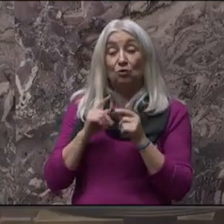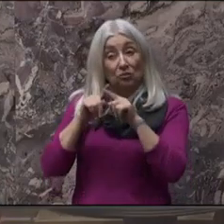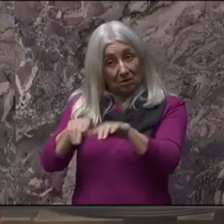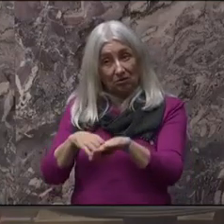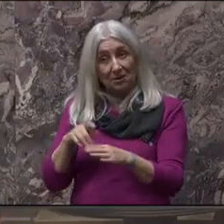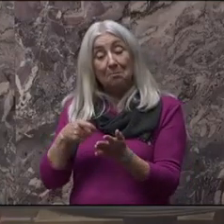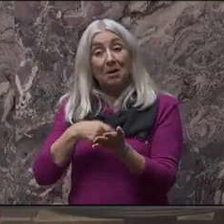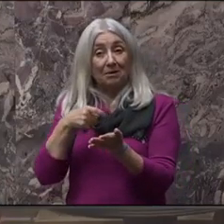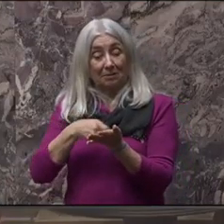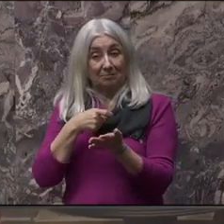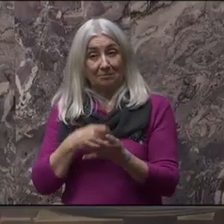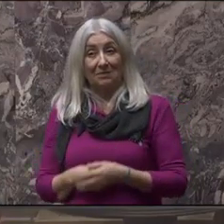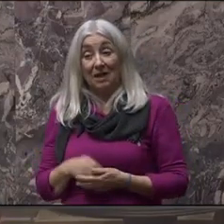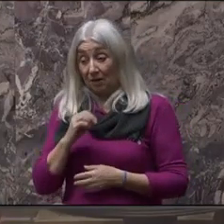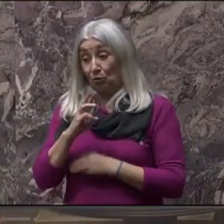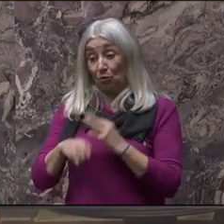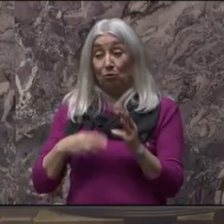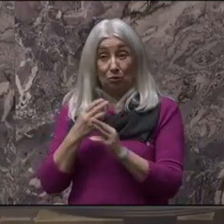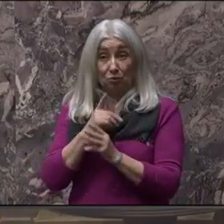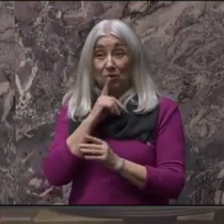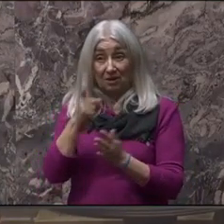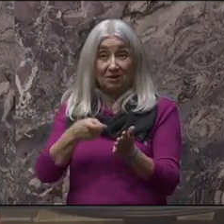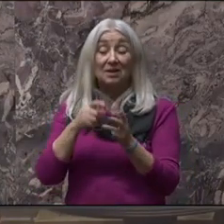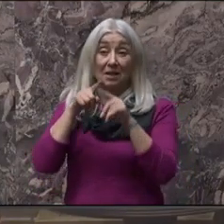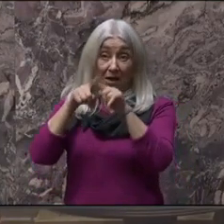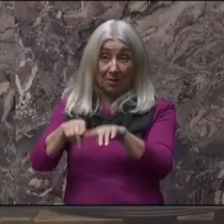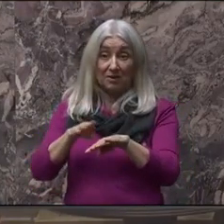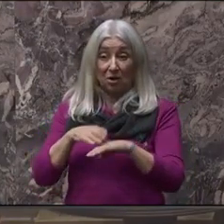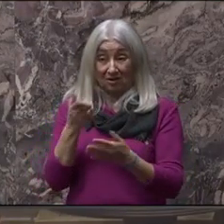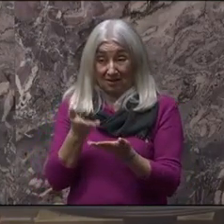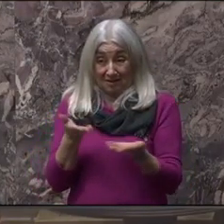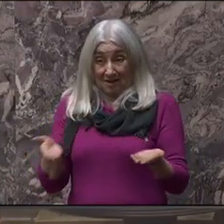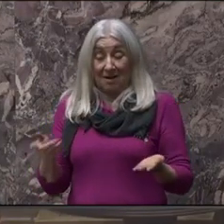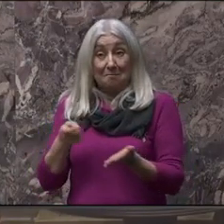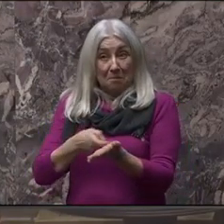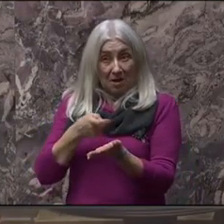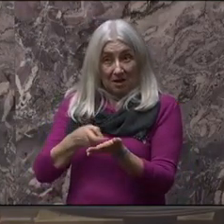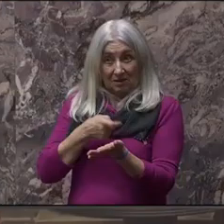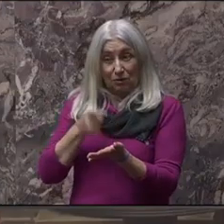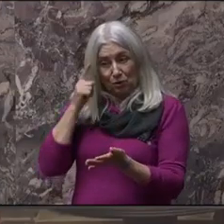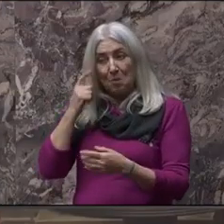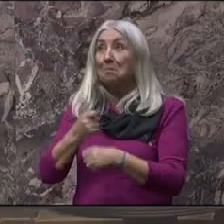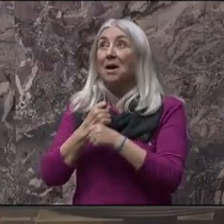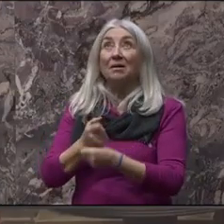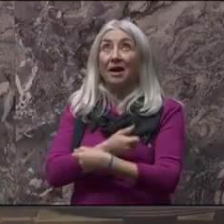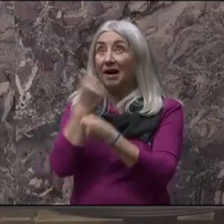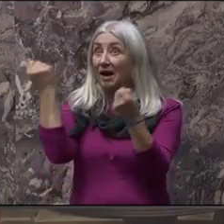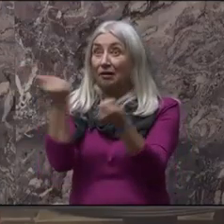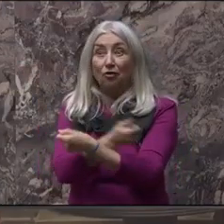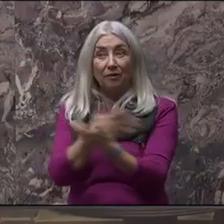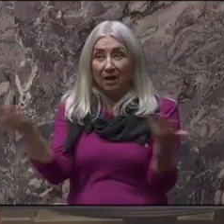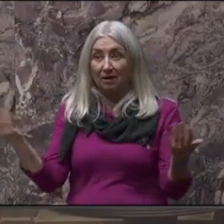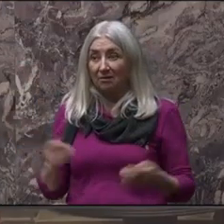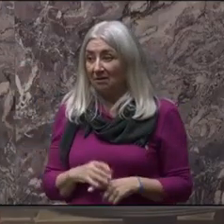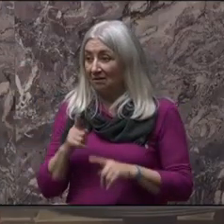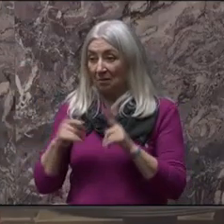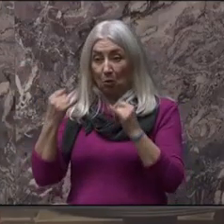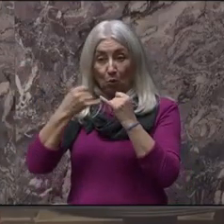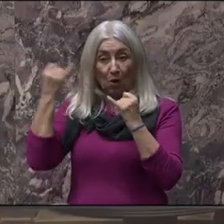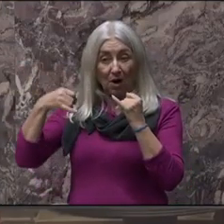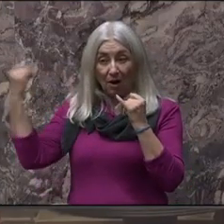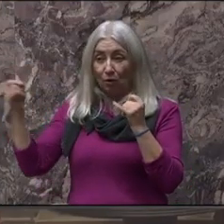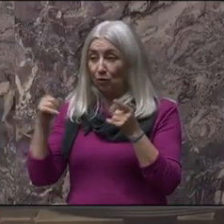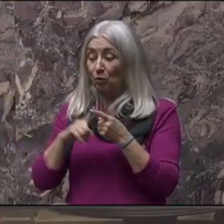mining, and the world depends on them for the raw materials needed to make everything from transmission wire